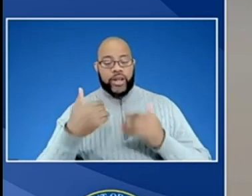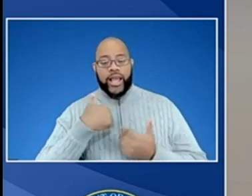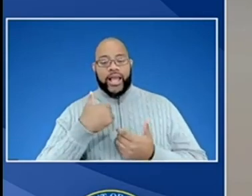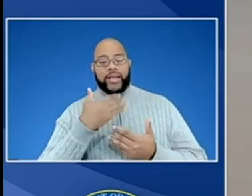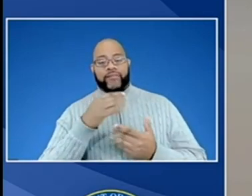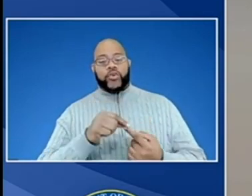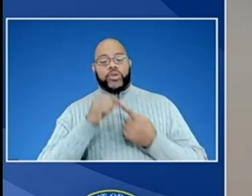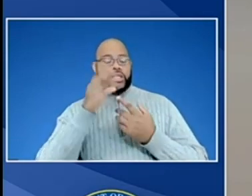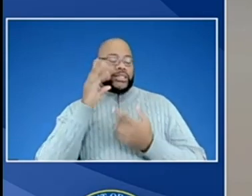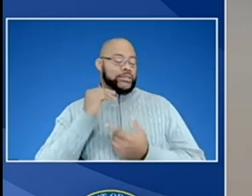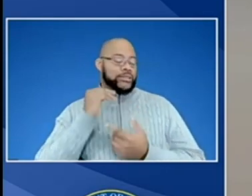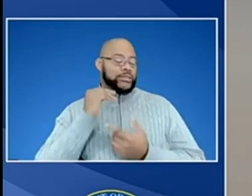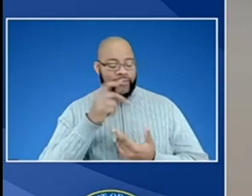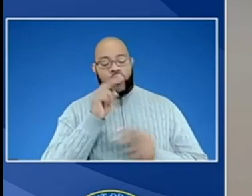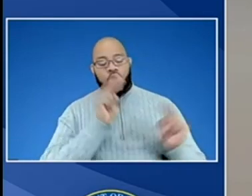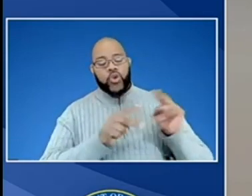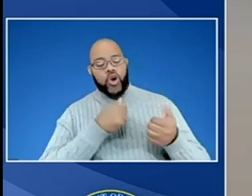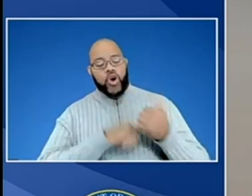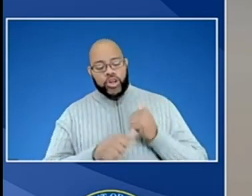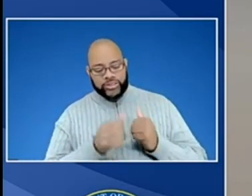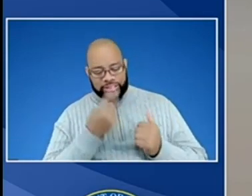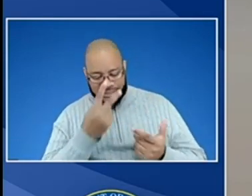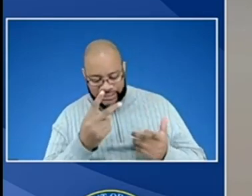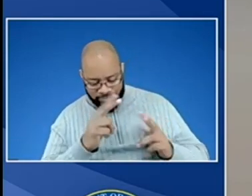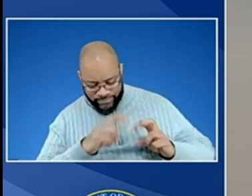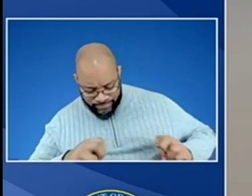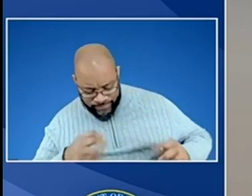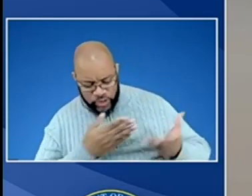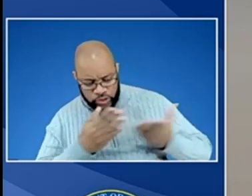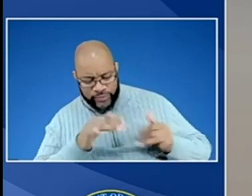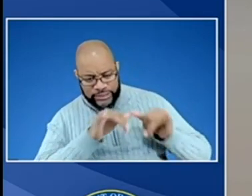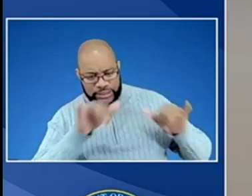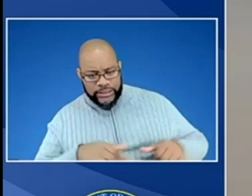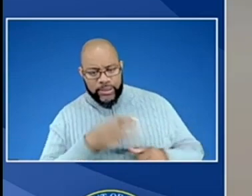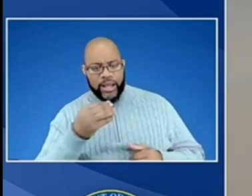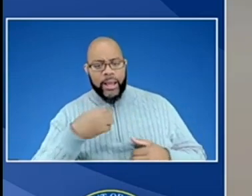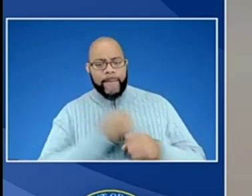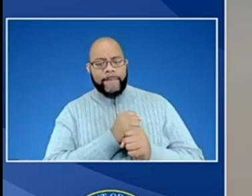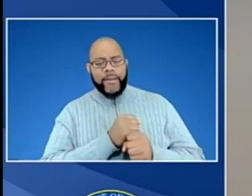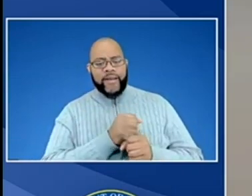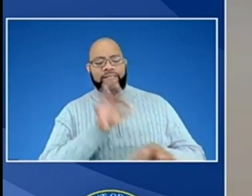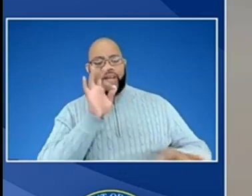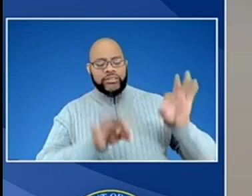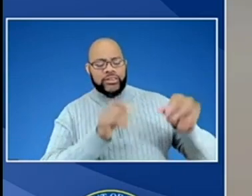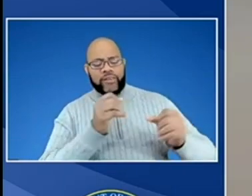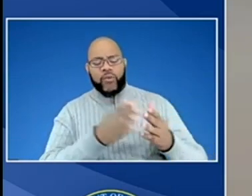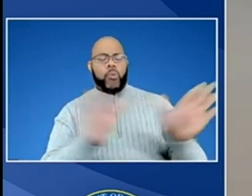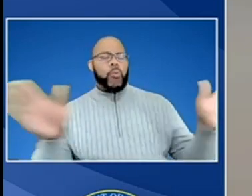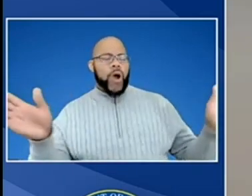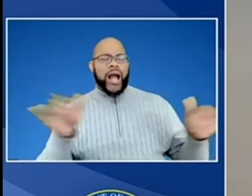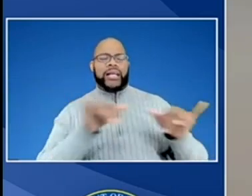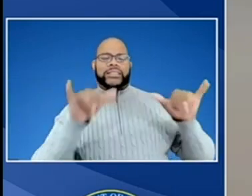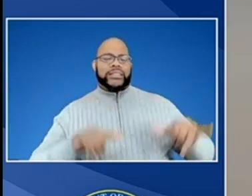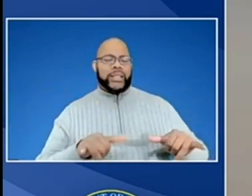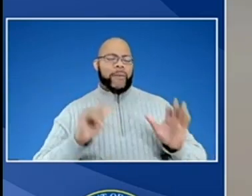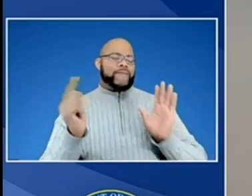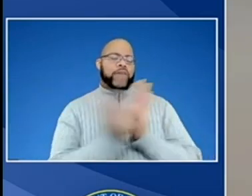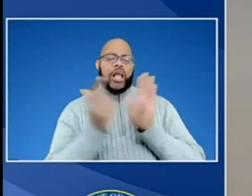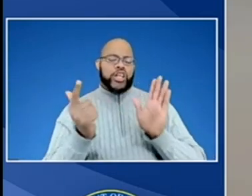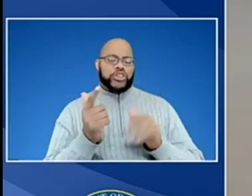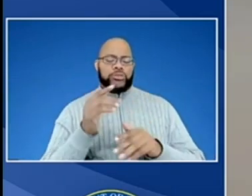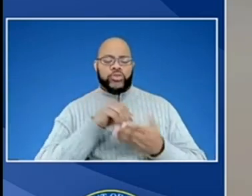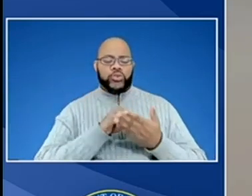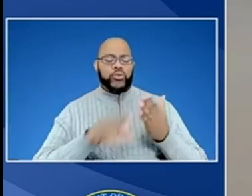unique experience of looking under the hood of the servicing systems and have made findings of widespread systemic violations by student